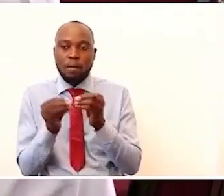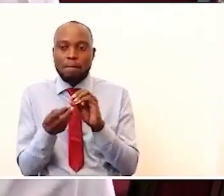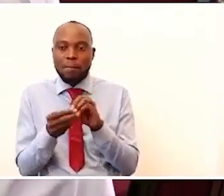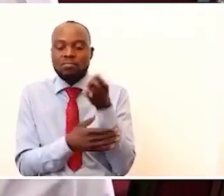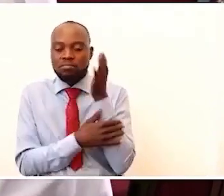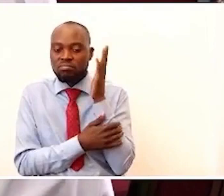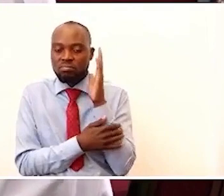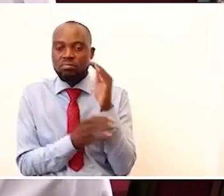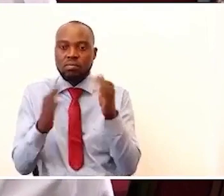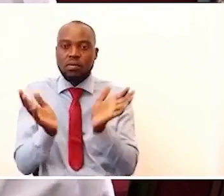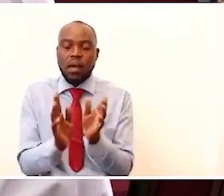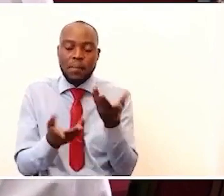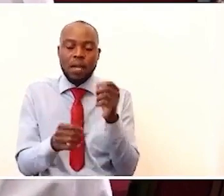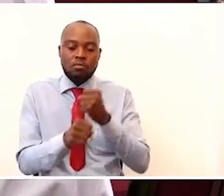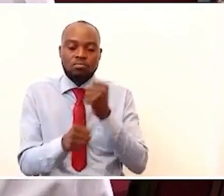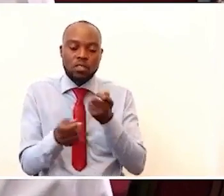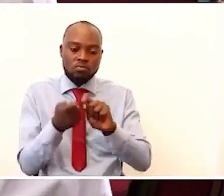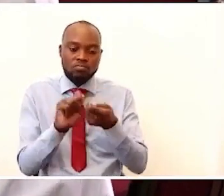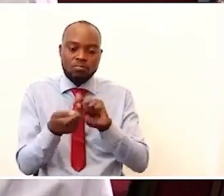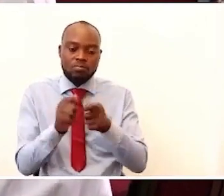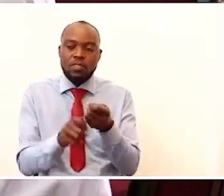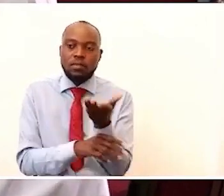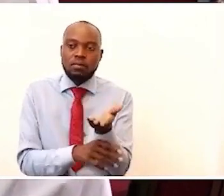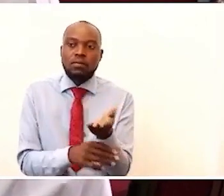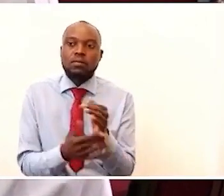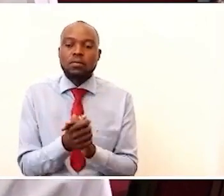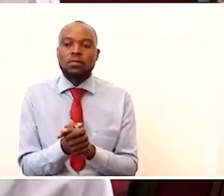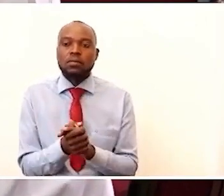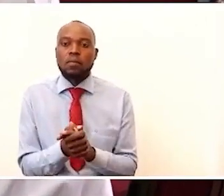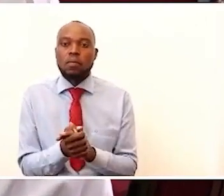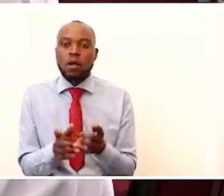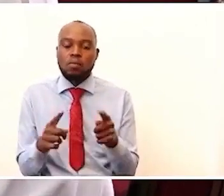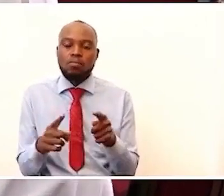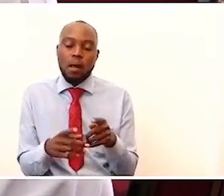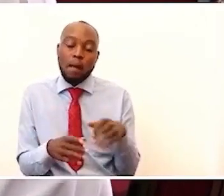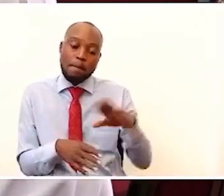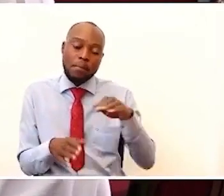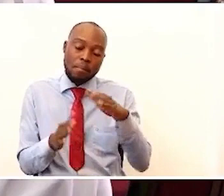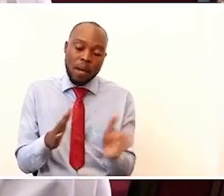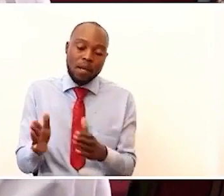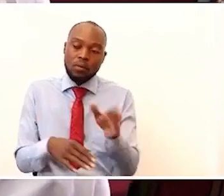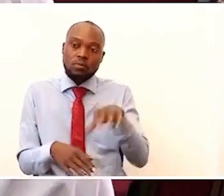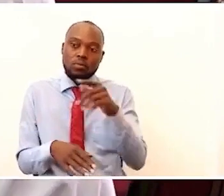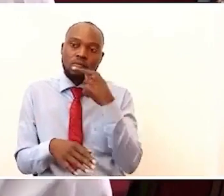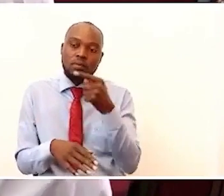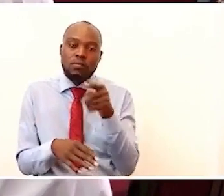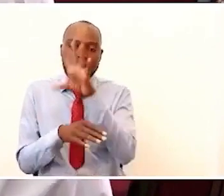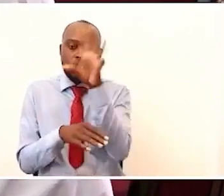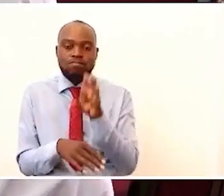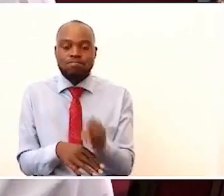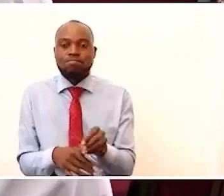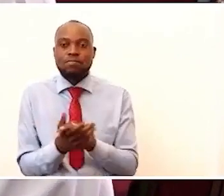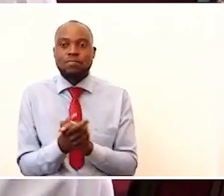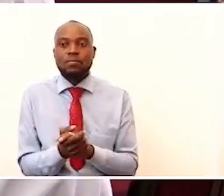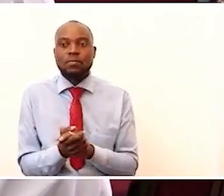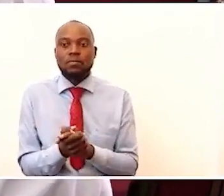institutions than to work on changing those to work well? And I think part of it also is, if we're talking about an African architecture,